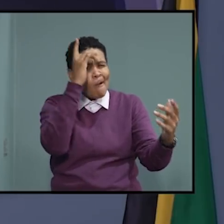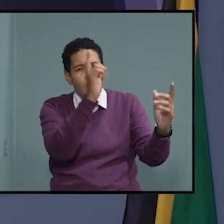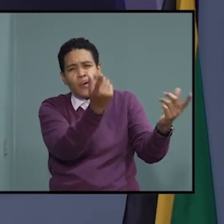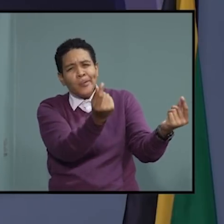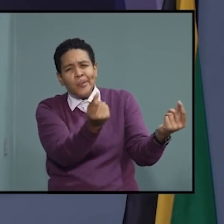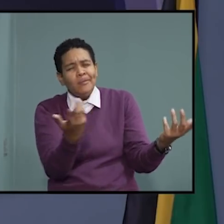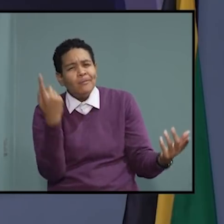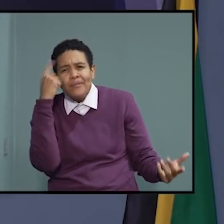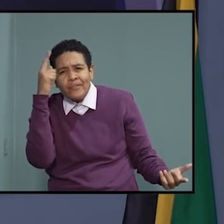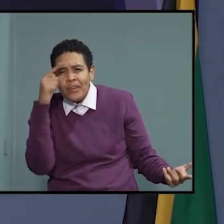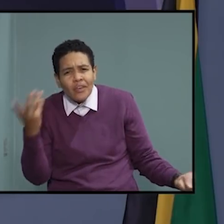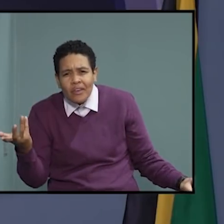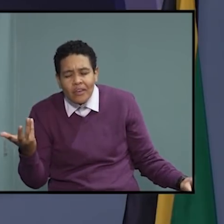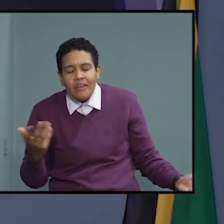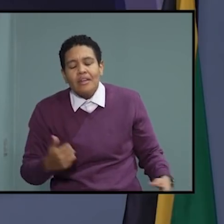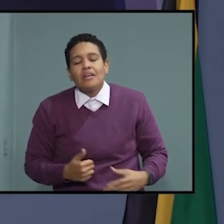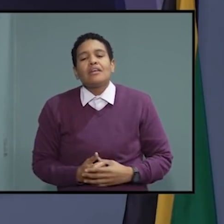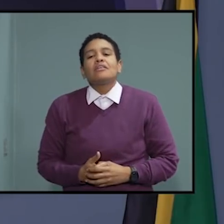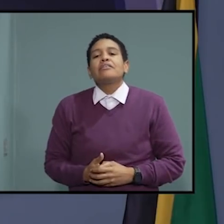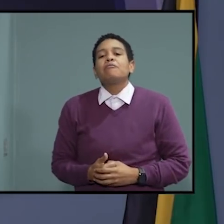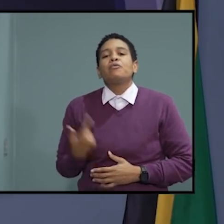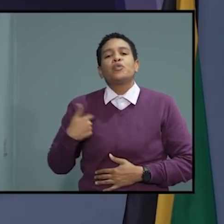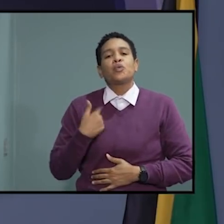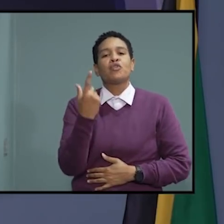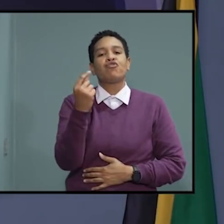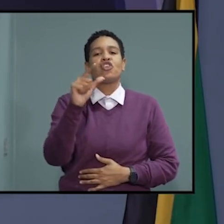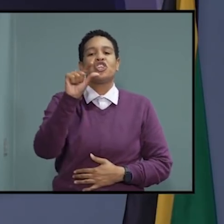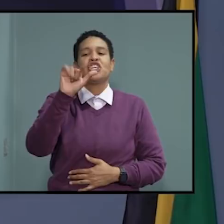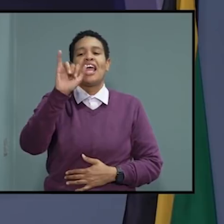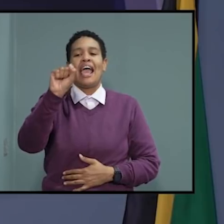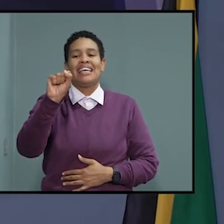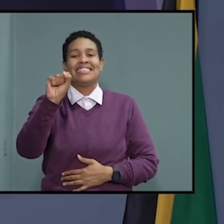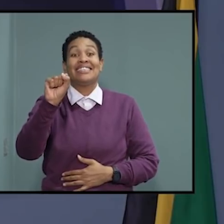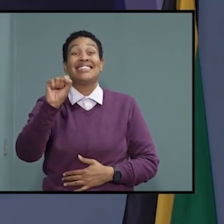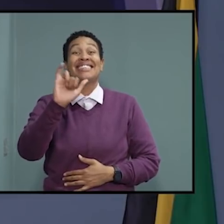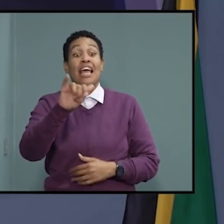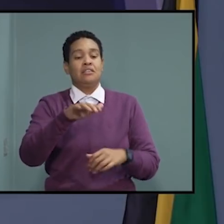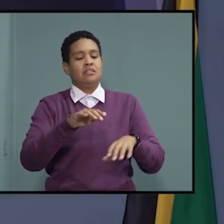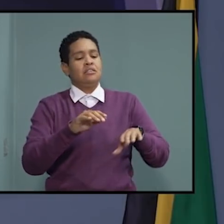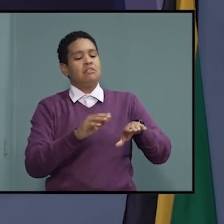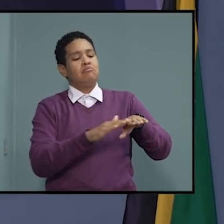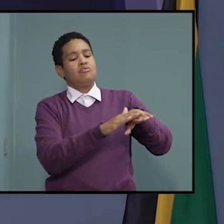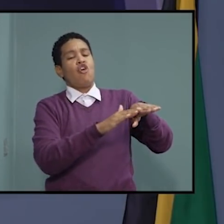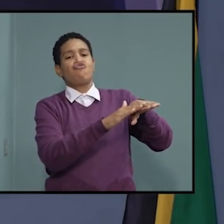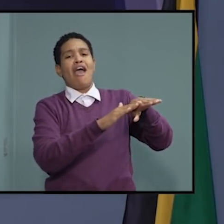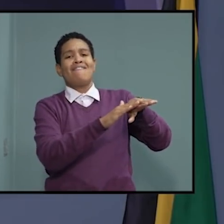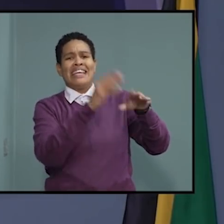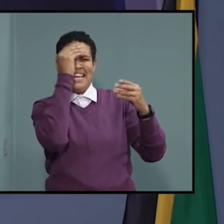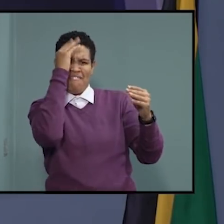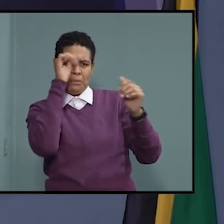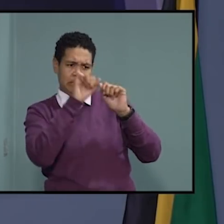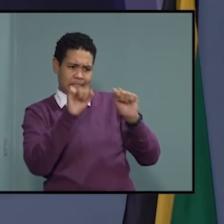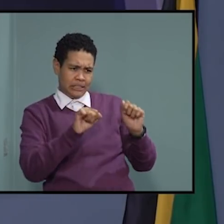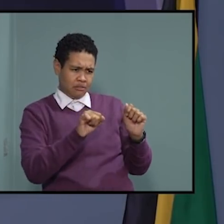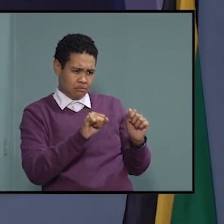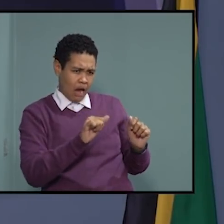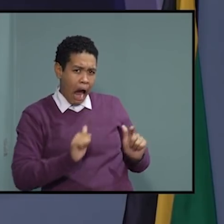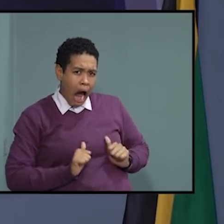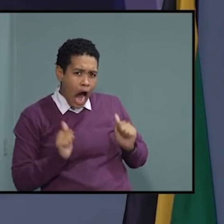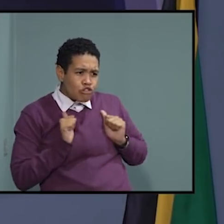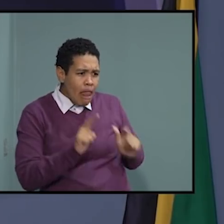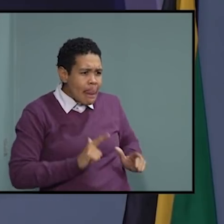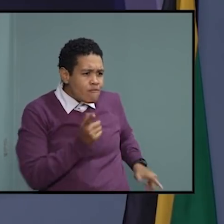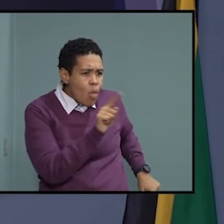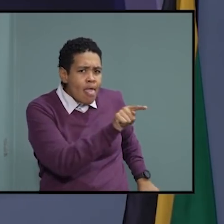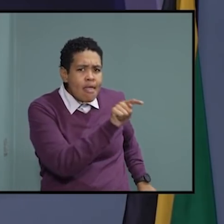is that we have done a GIS, that is a geographical information systems, mapping of the addresses of the affected